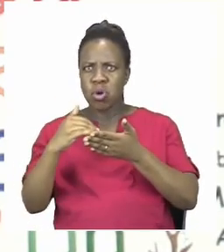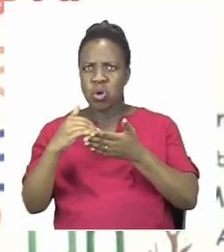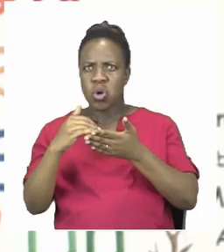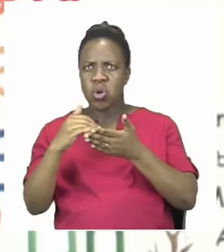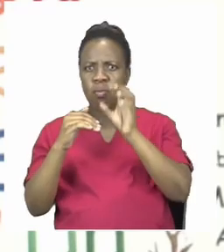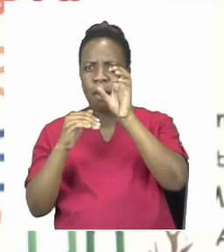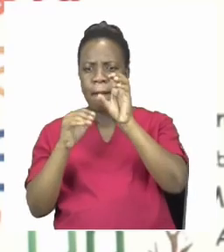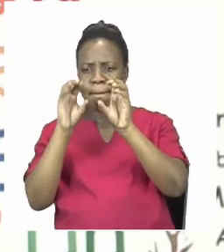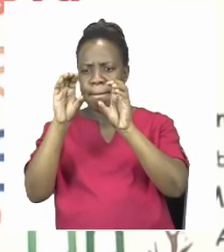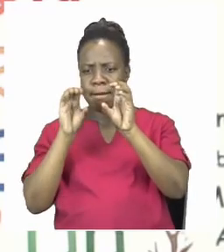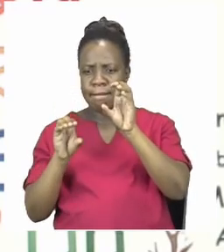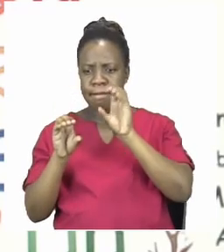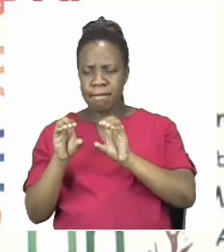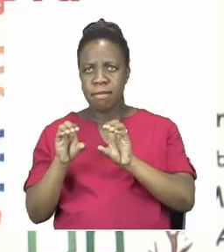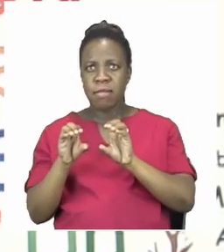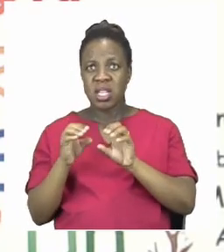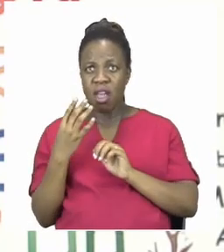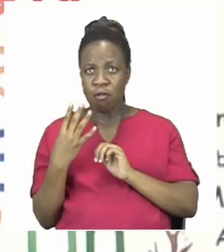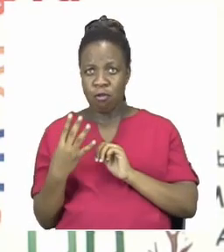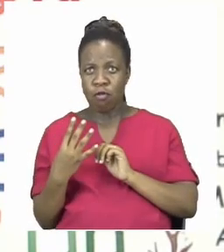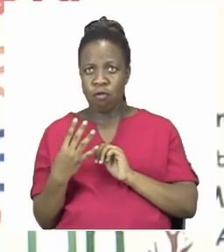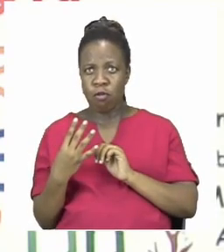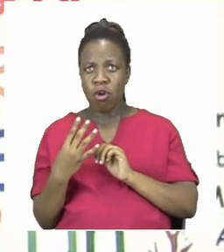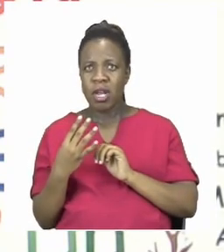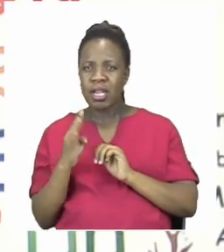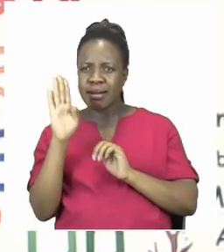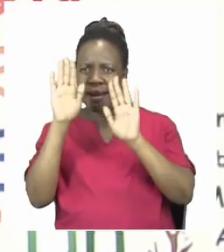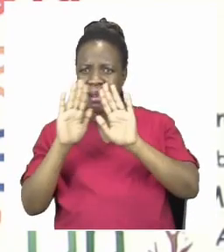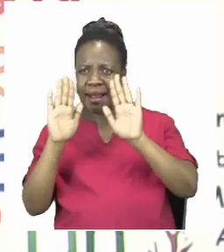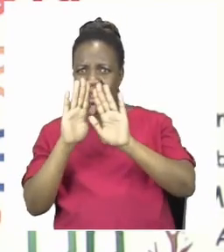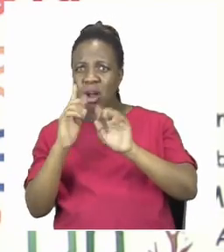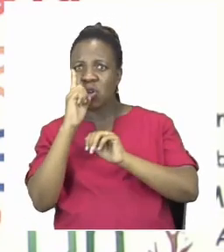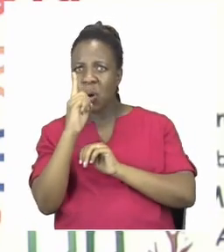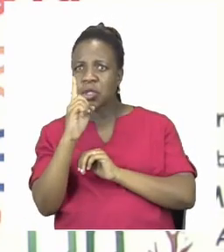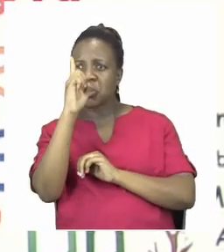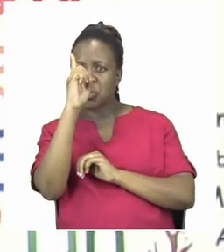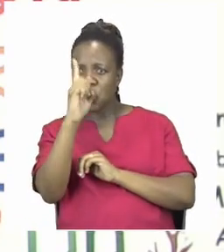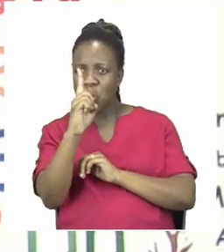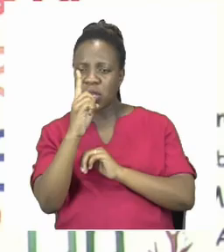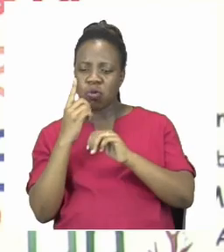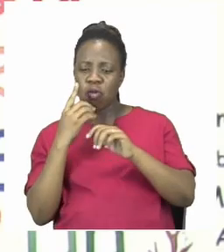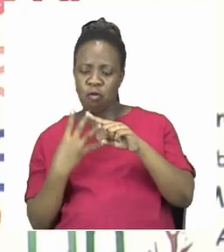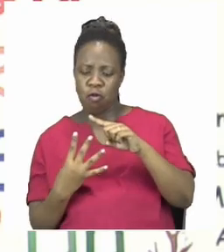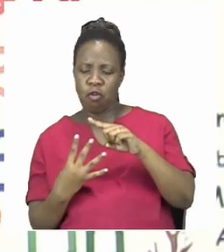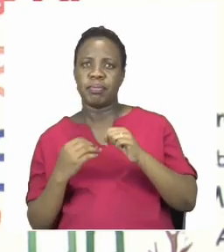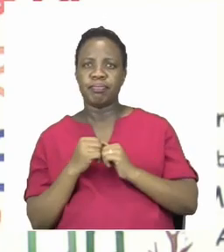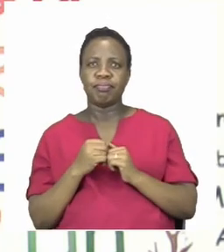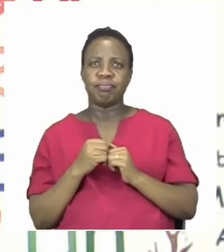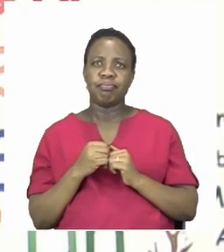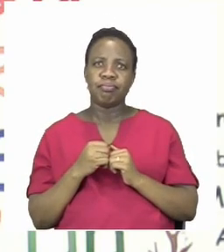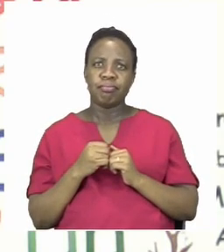one that we have is when 2 are colored. This one becomes 2/4 or